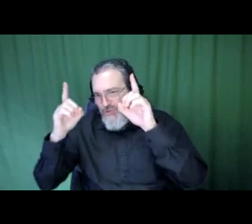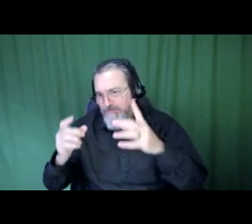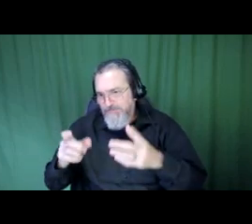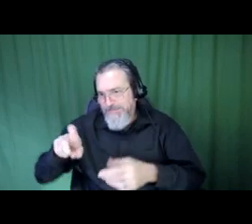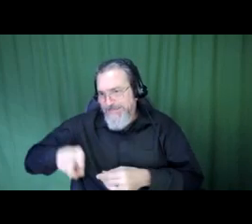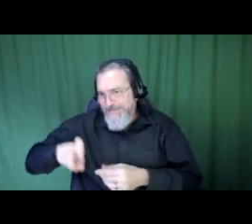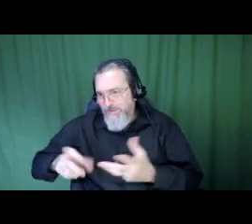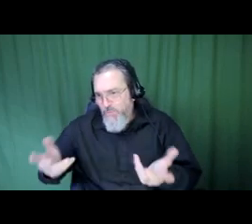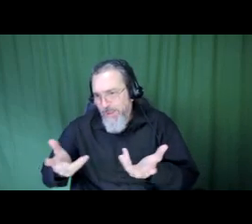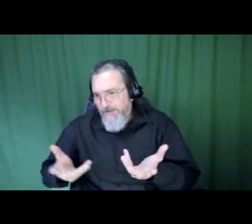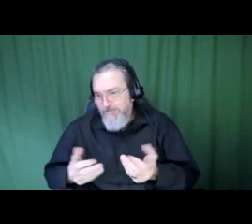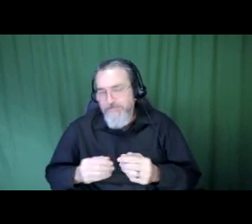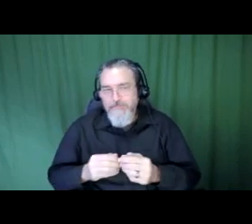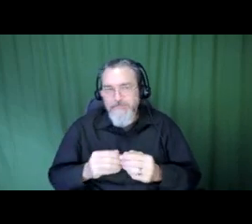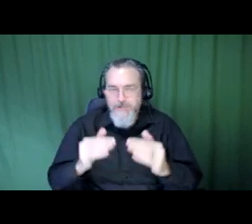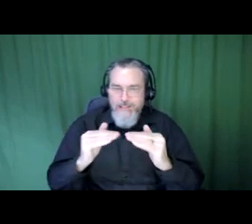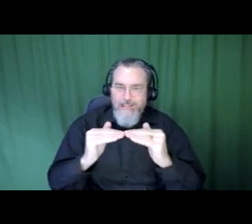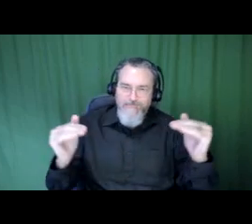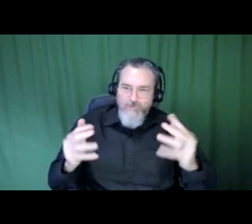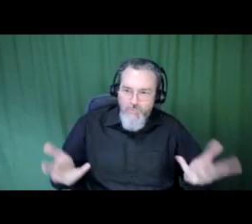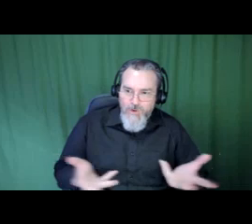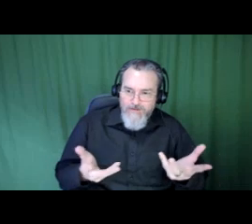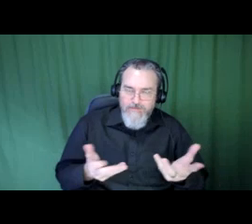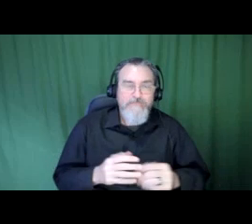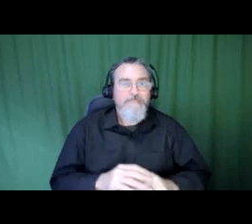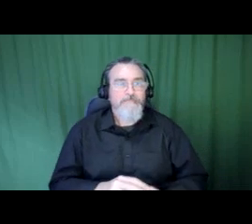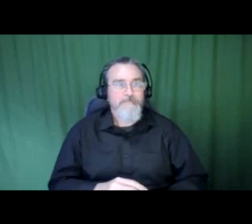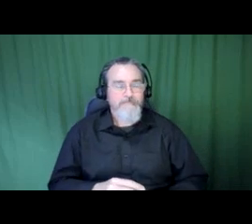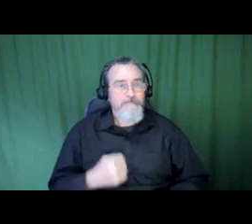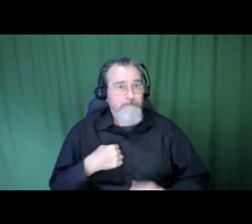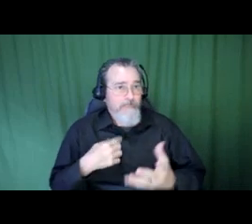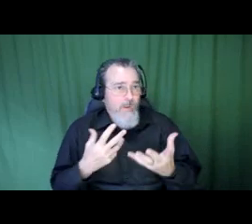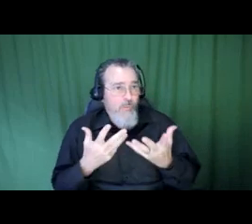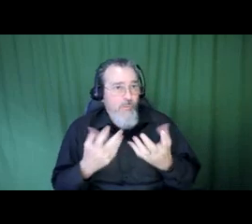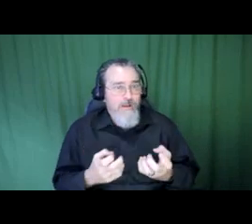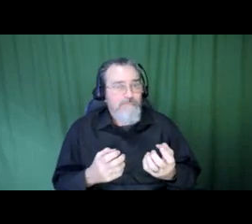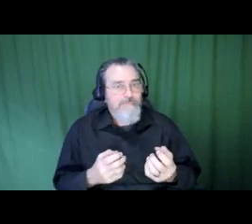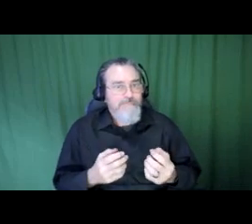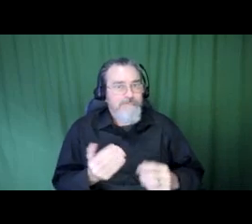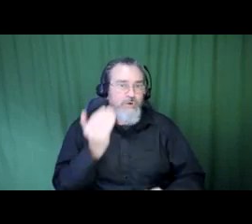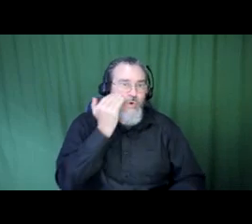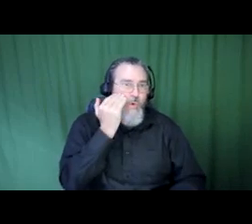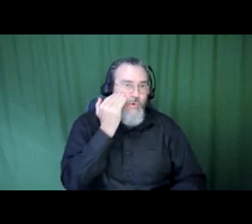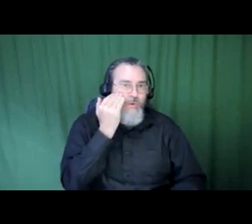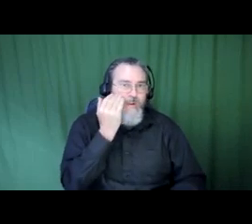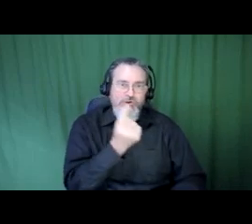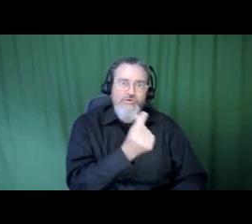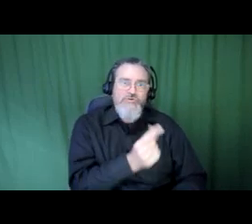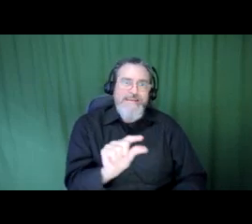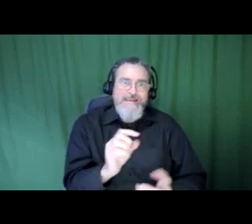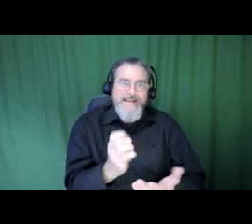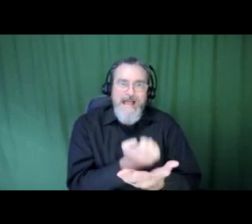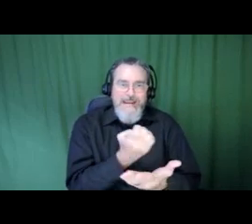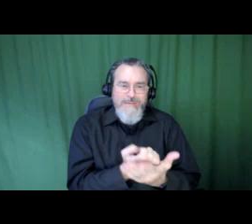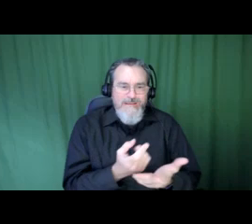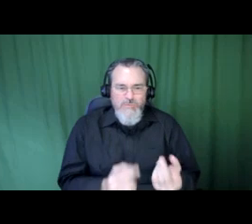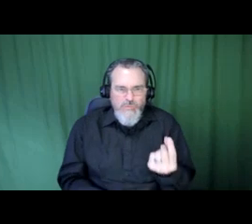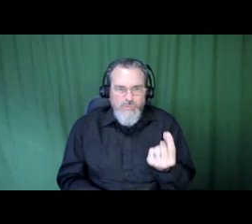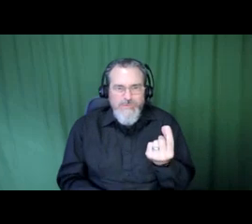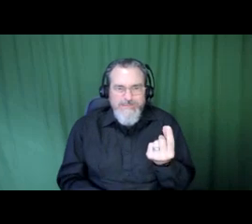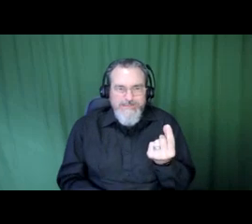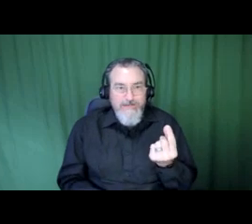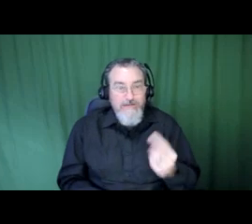what level can we introduce those? We want to take a snapshot of what even is the green economy. Texas is the 8th largest